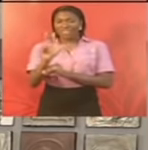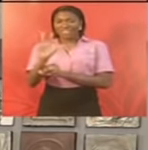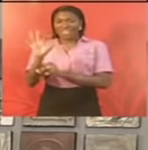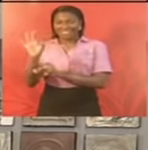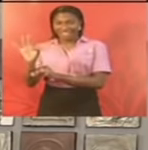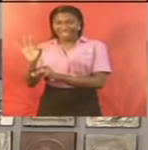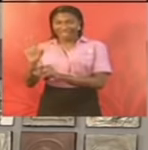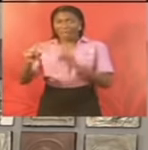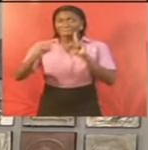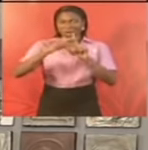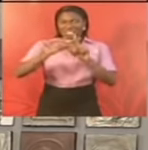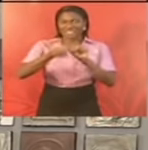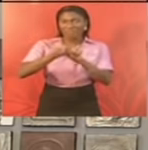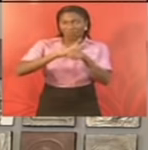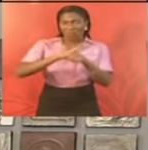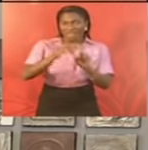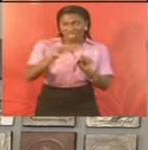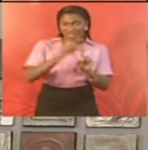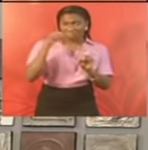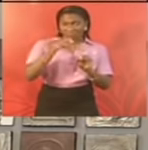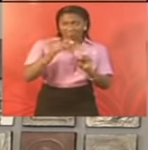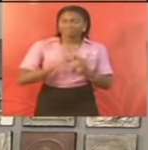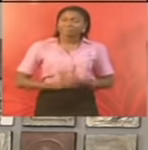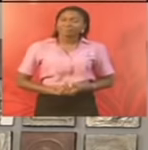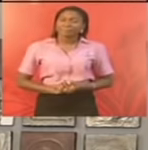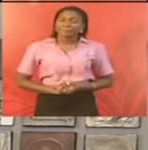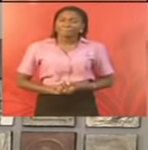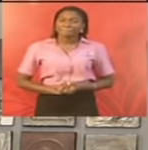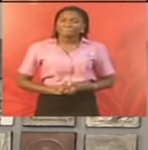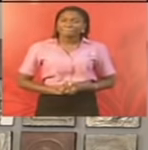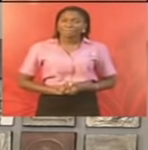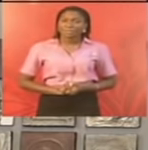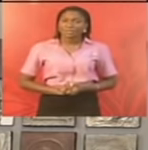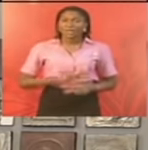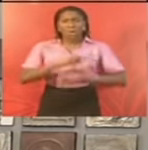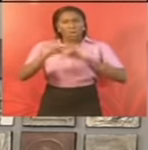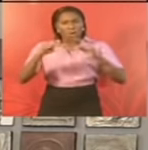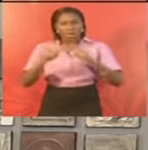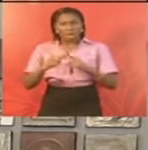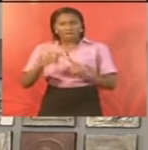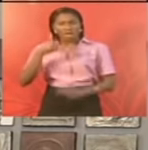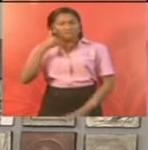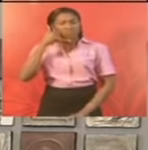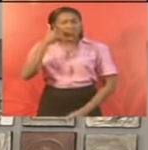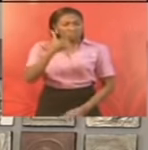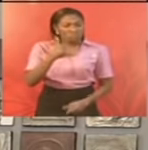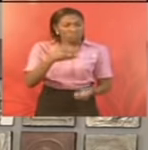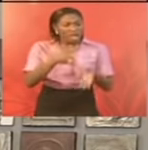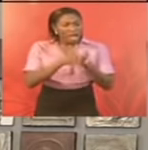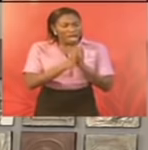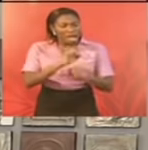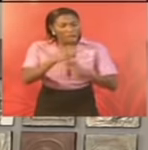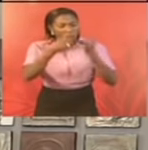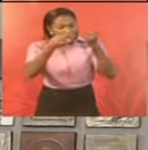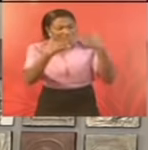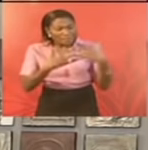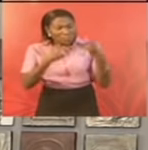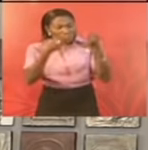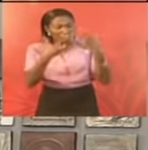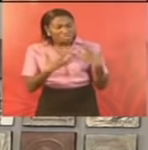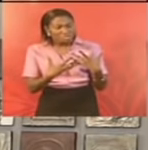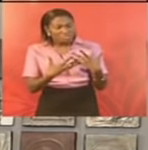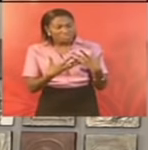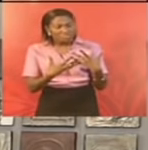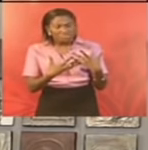up. The information provided by the individual in question did not lead to the identification